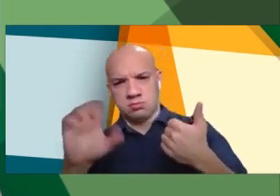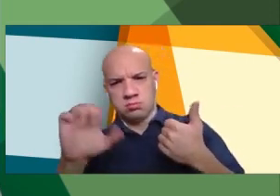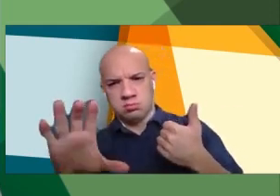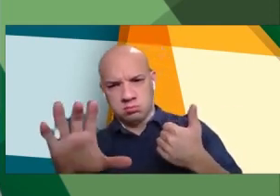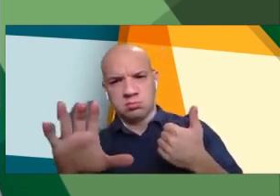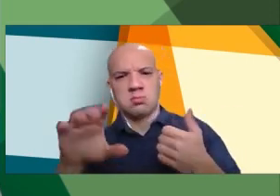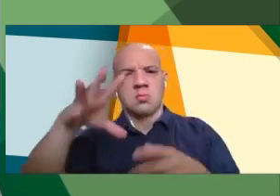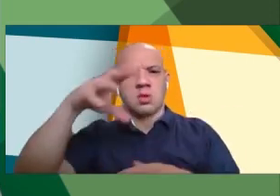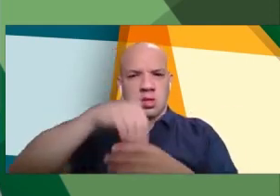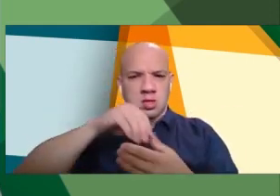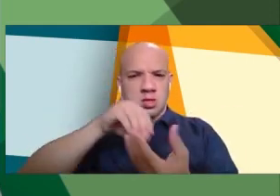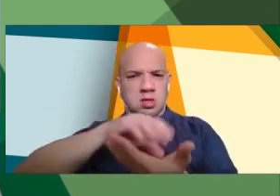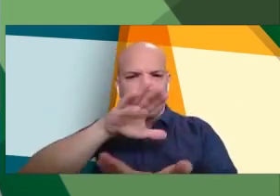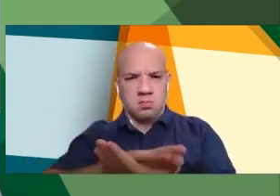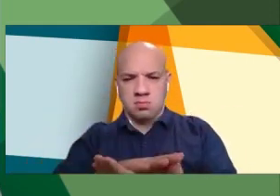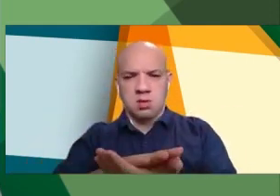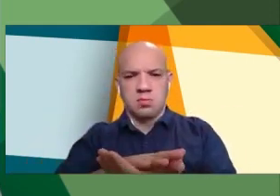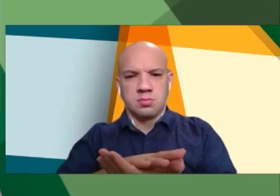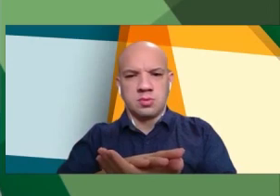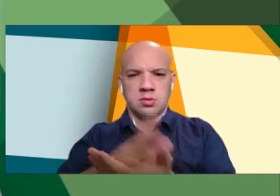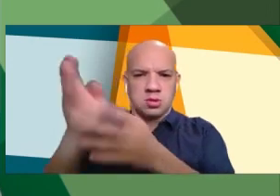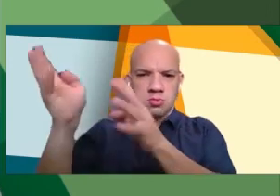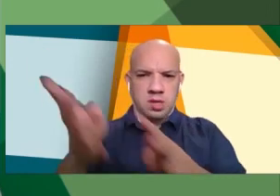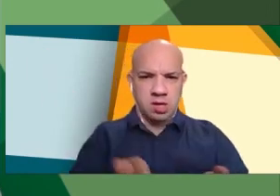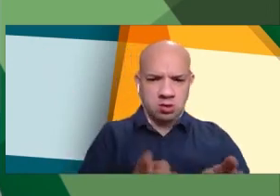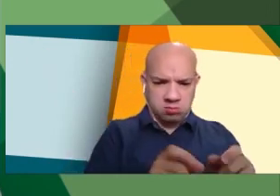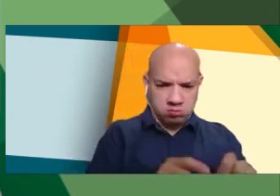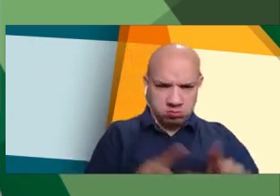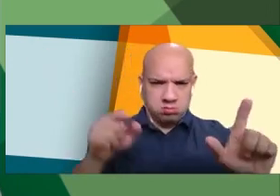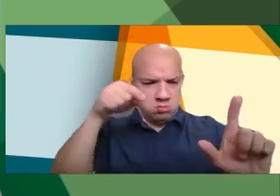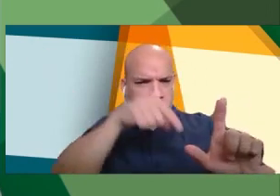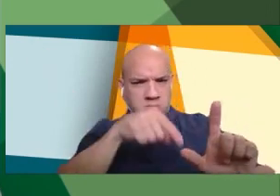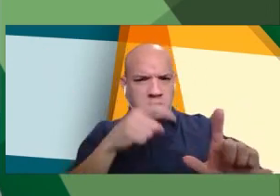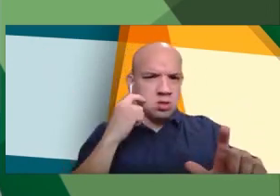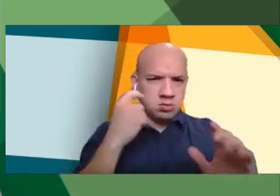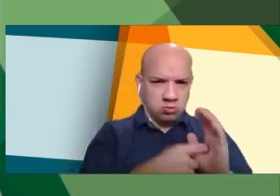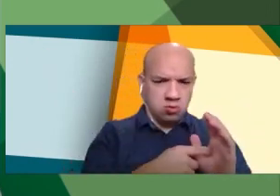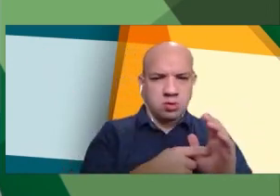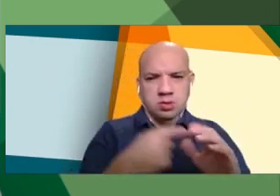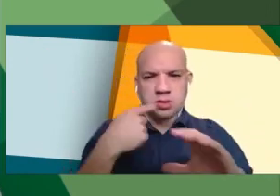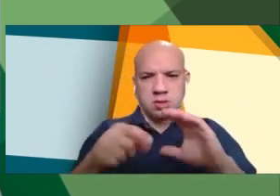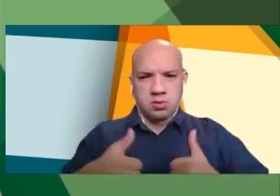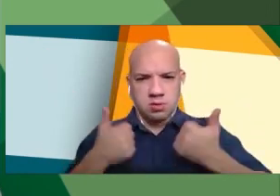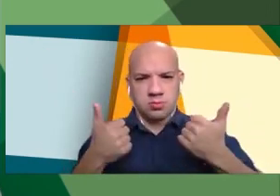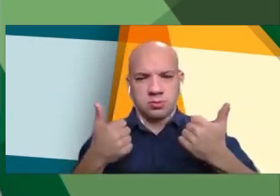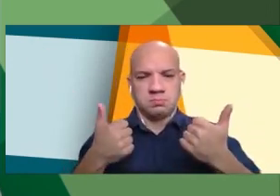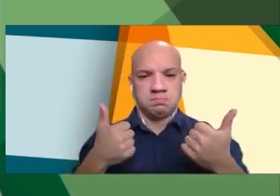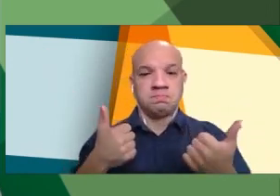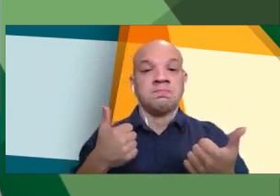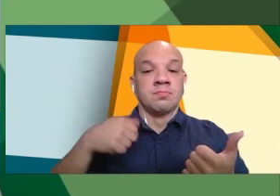also within the documentation that you may download. I think this is our